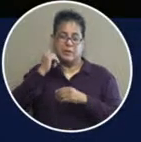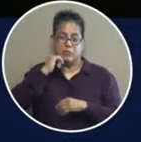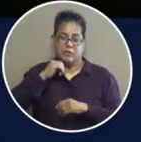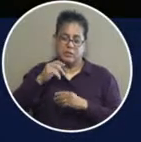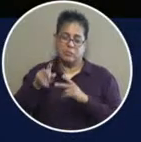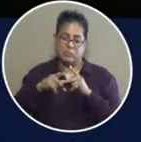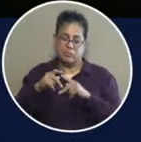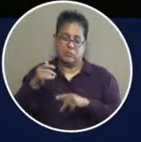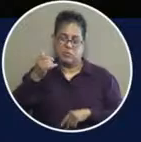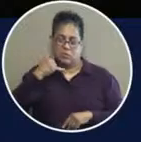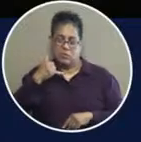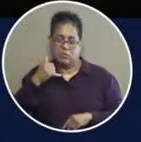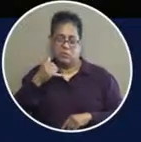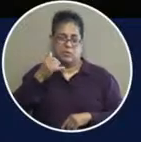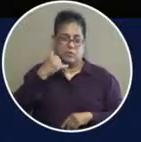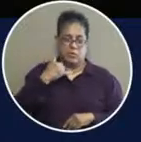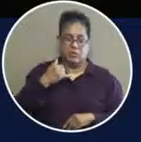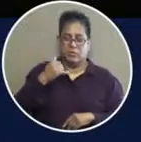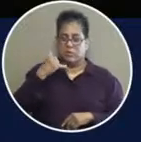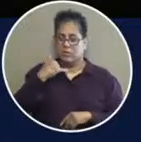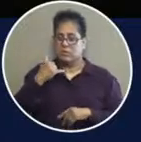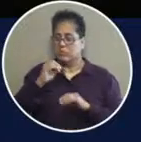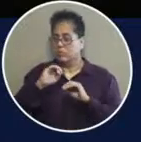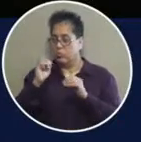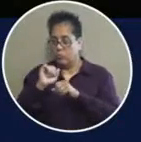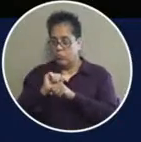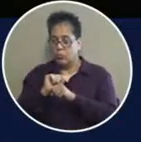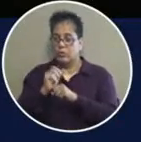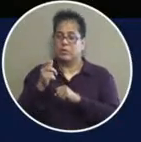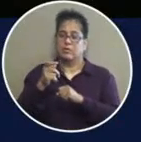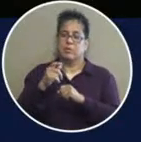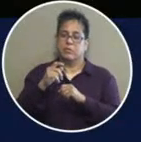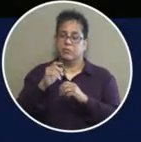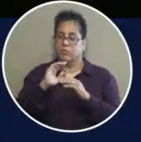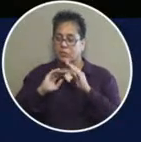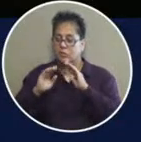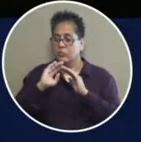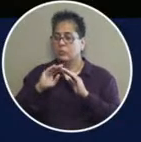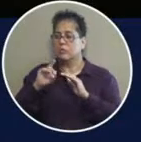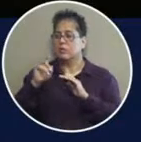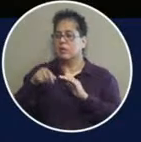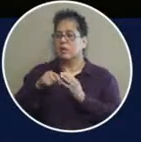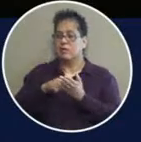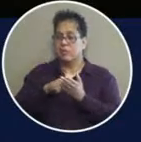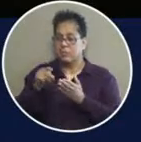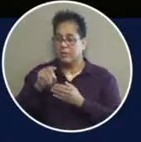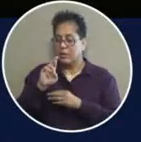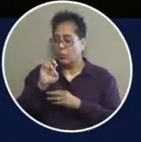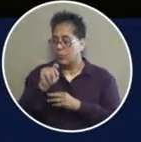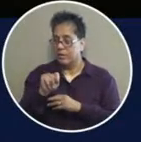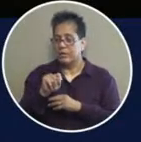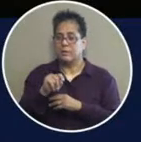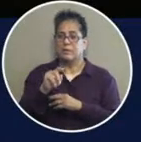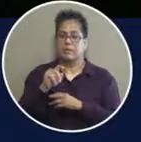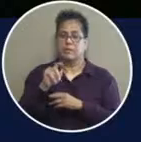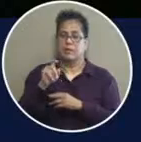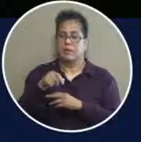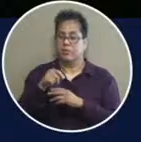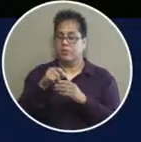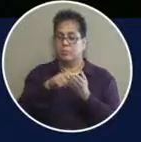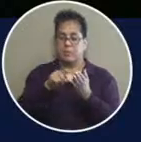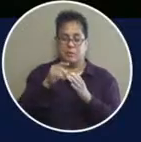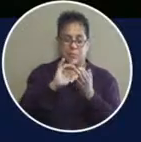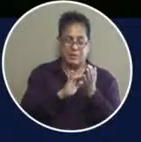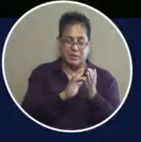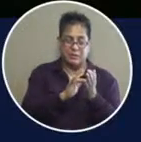more people stating that they are out of work, that they are desperate, that they need to pay their rent, that they need to pay medication, that they